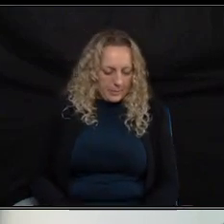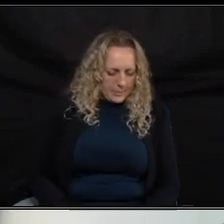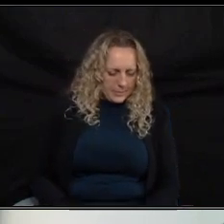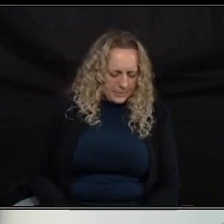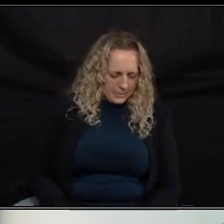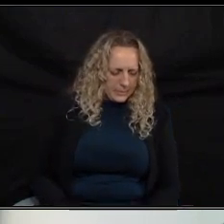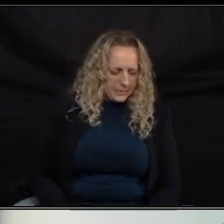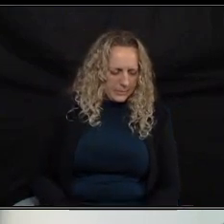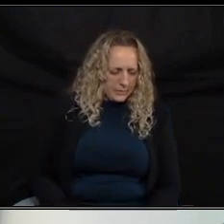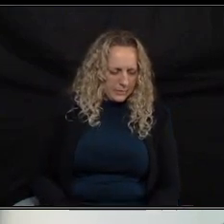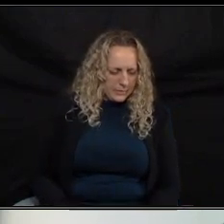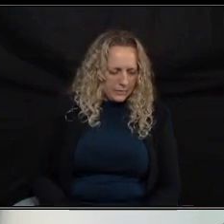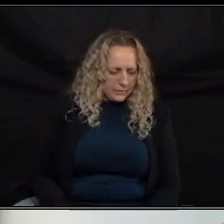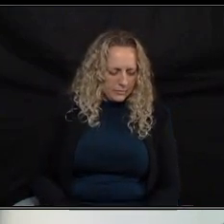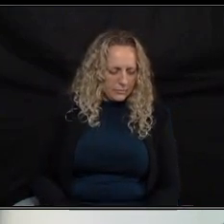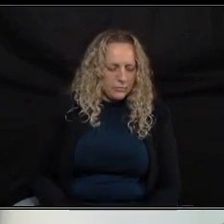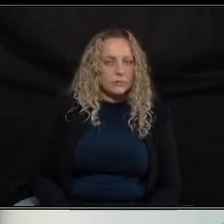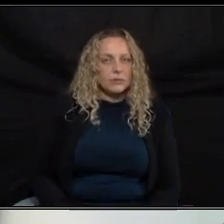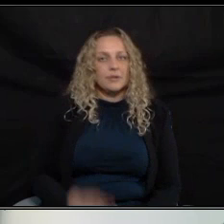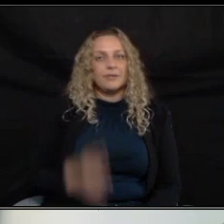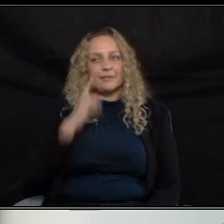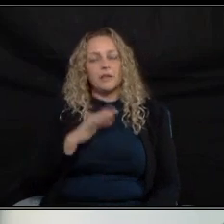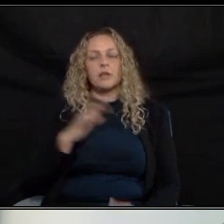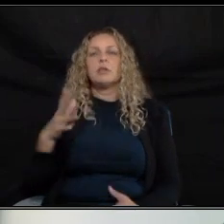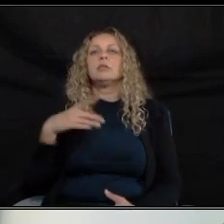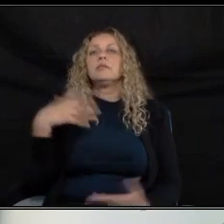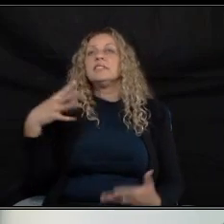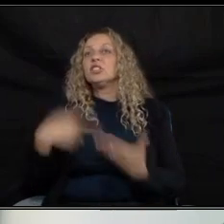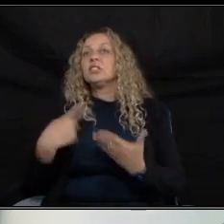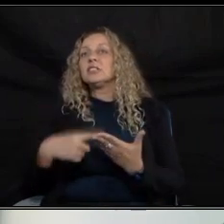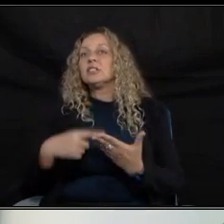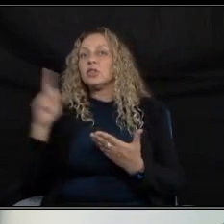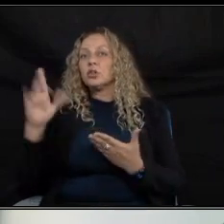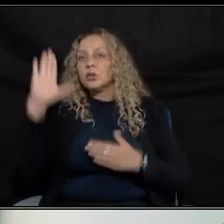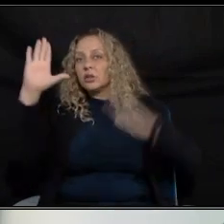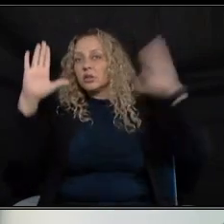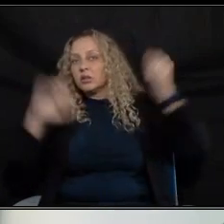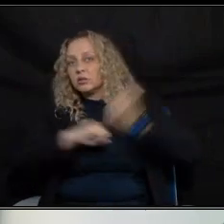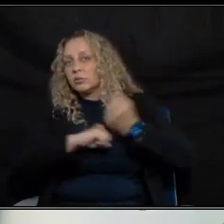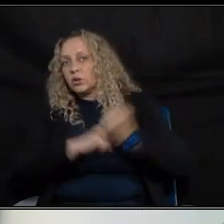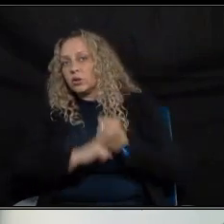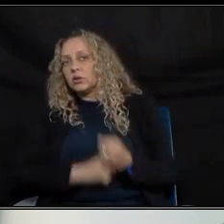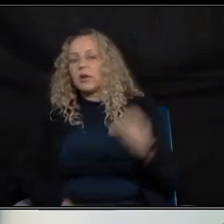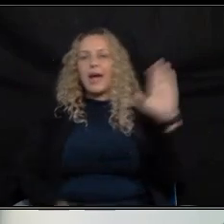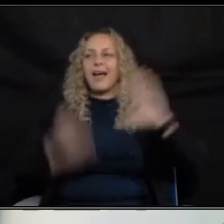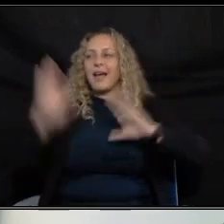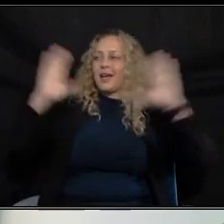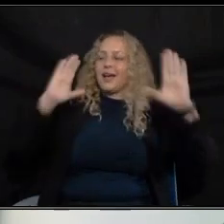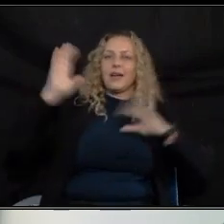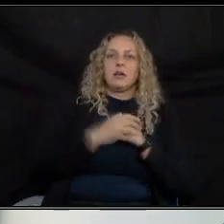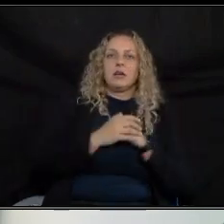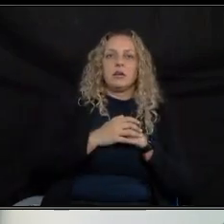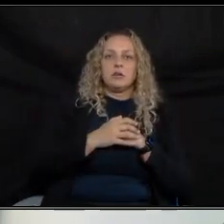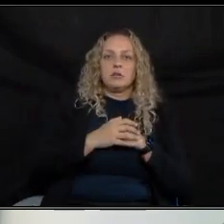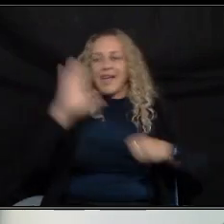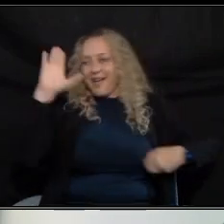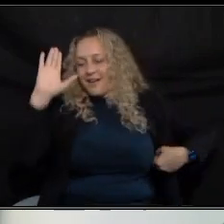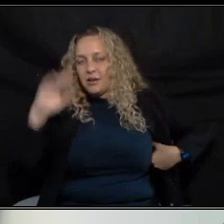All right. Definitely. Seeing no further discussion, all those in favor state so by saying aye. Aye. Aye.